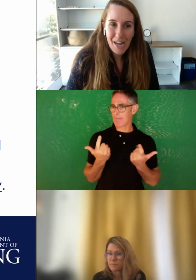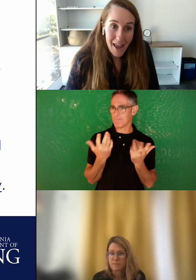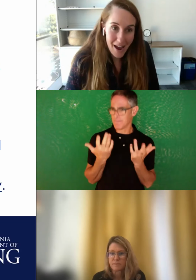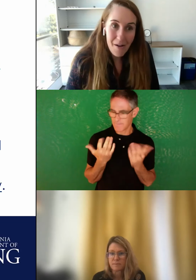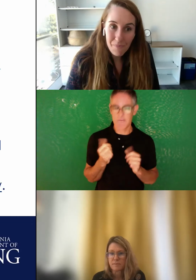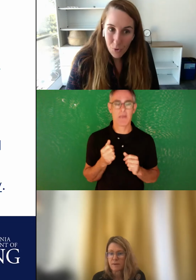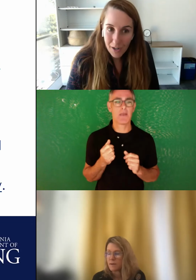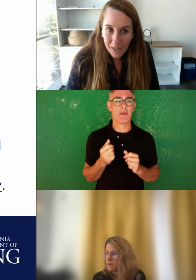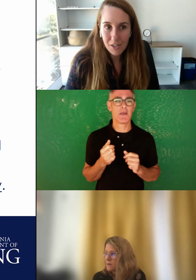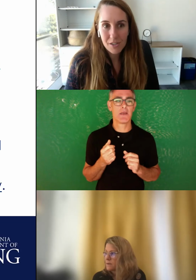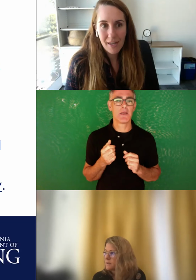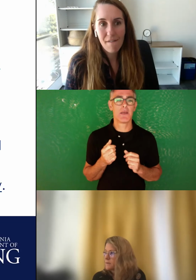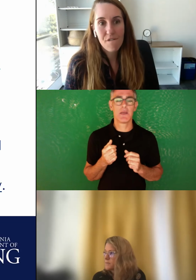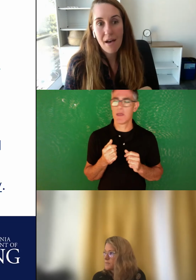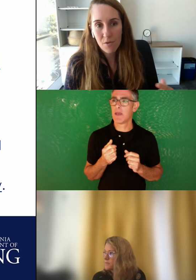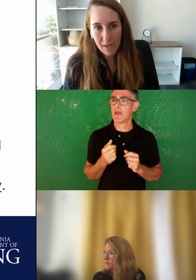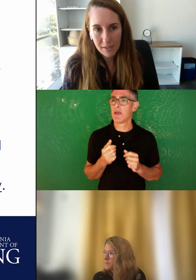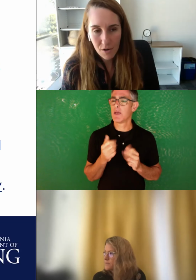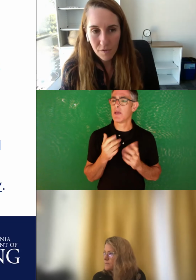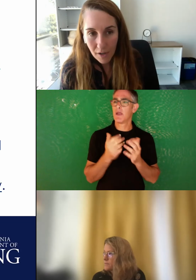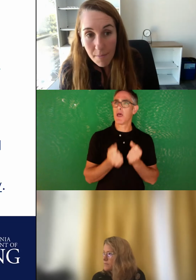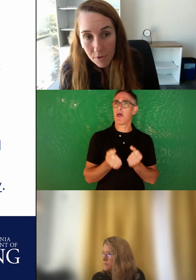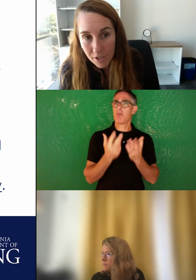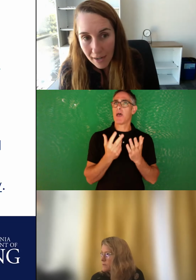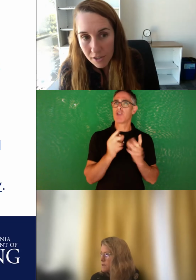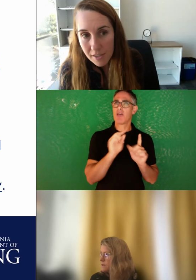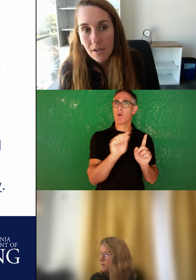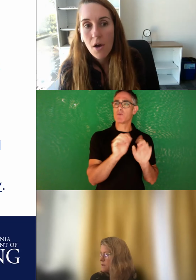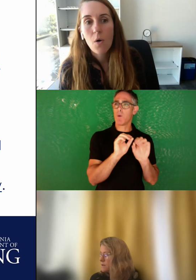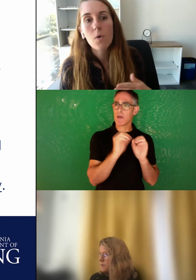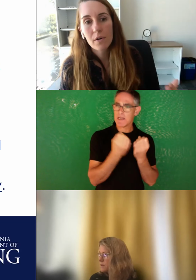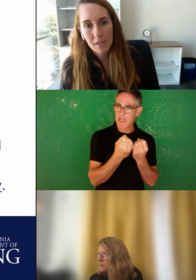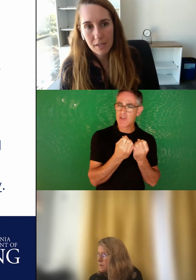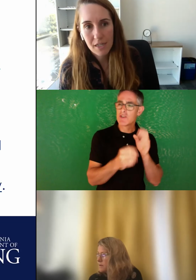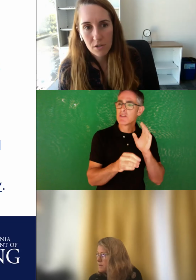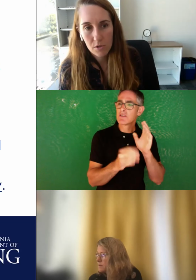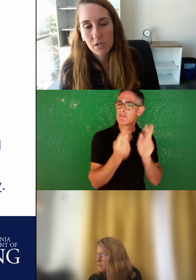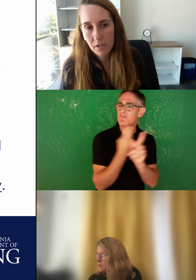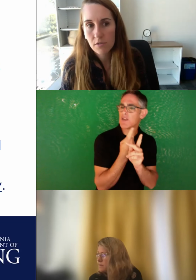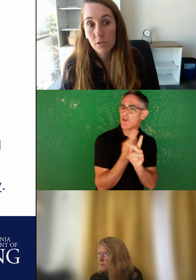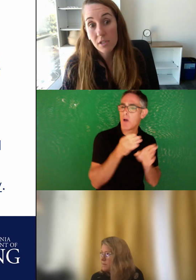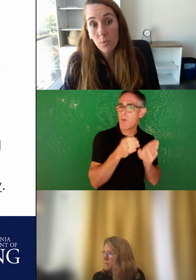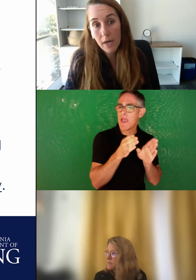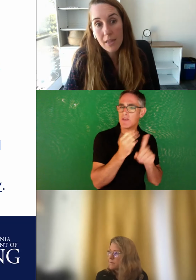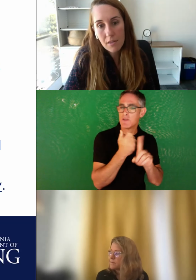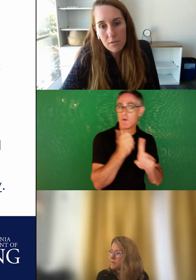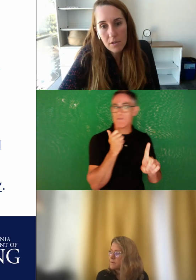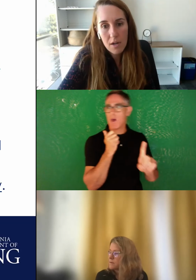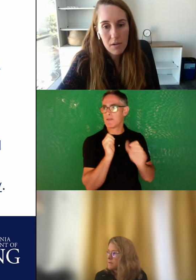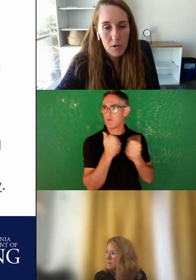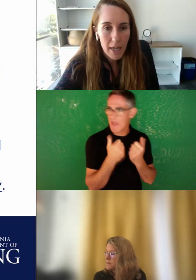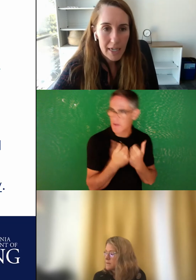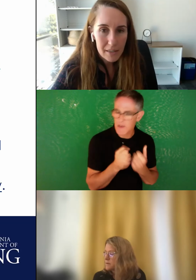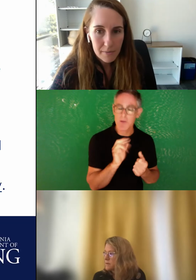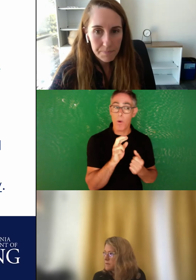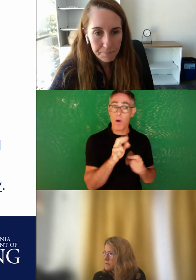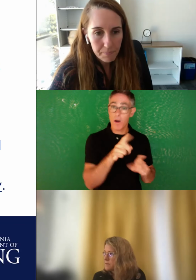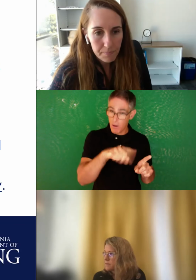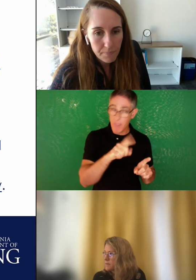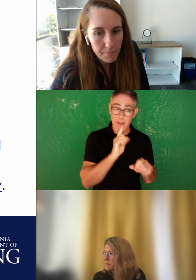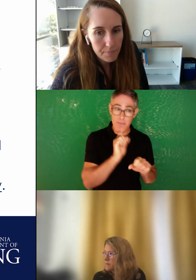which organizations have found ways to overcome those challenges, or the extent to which they're still worried that those are going to be